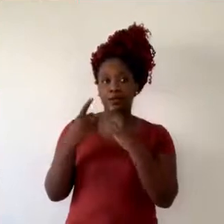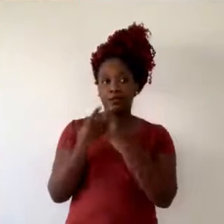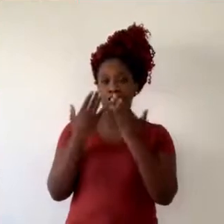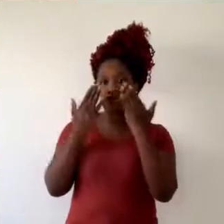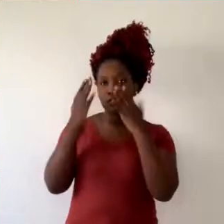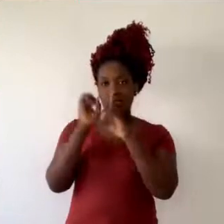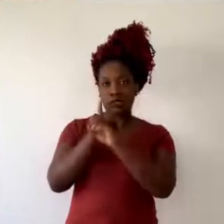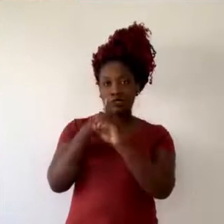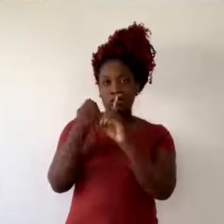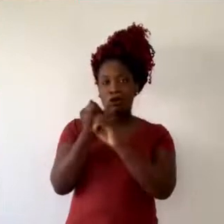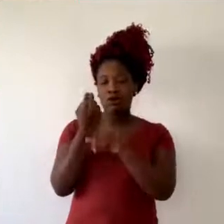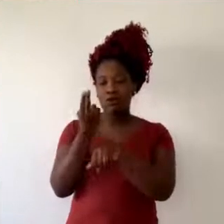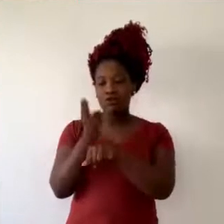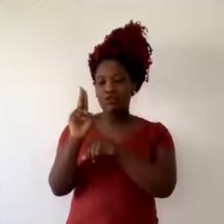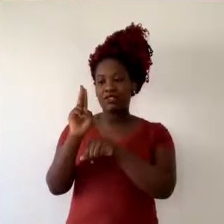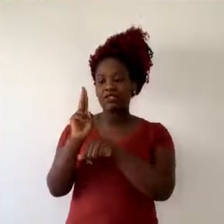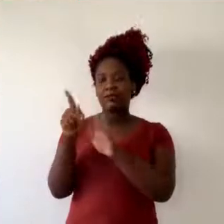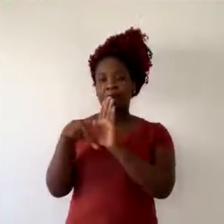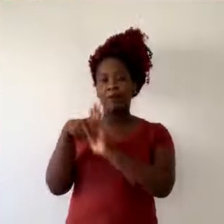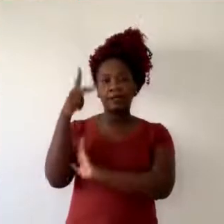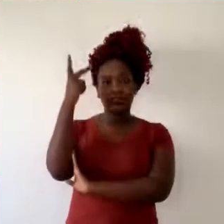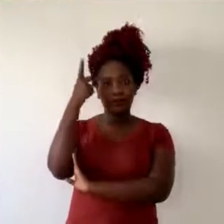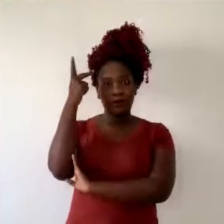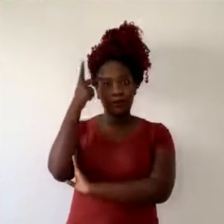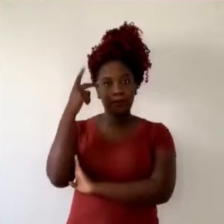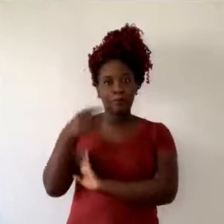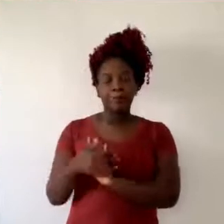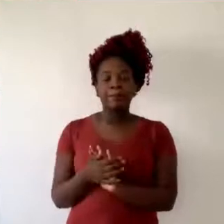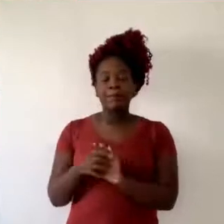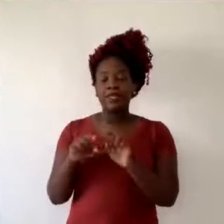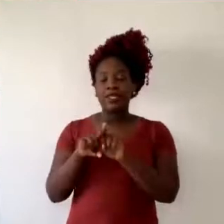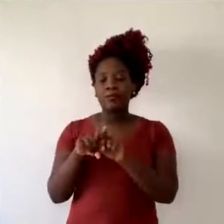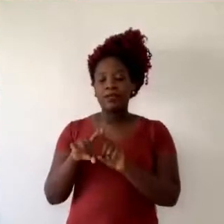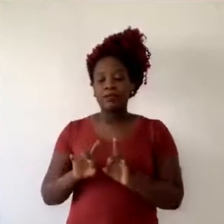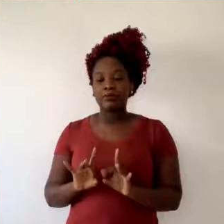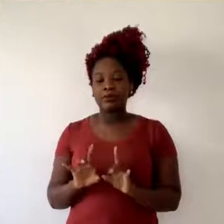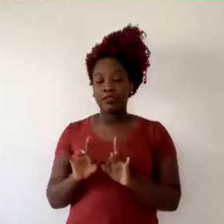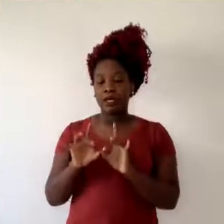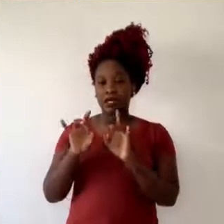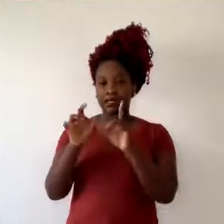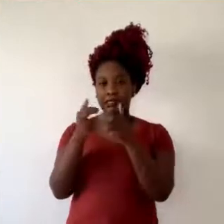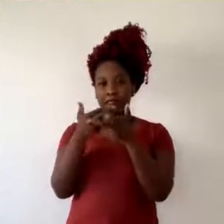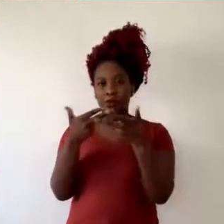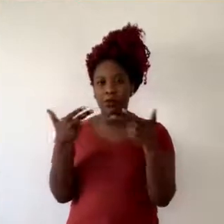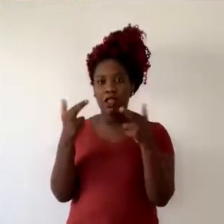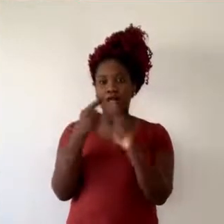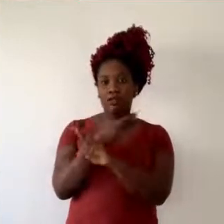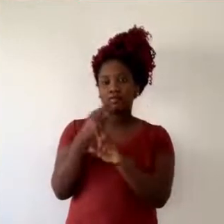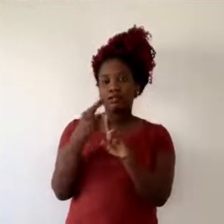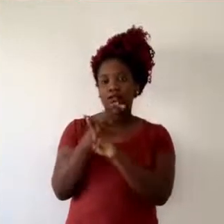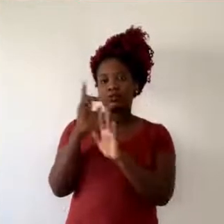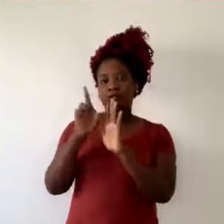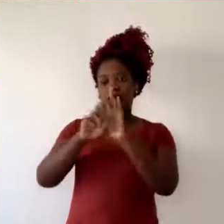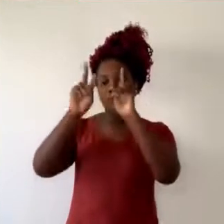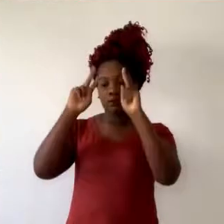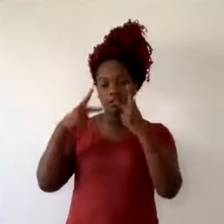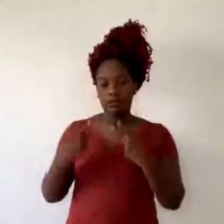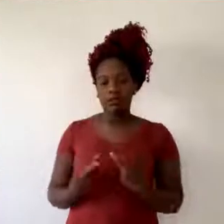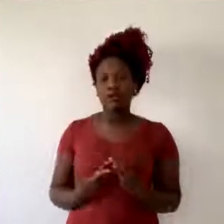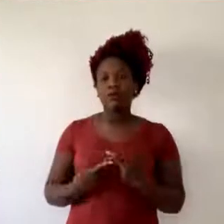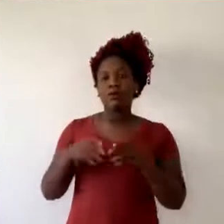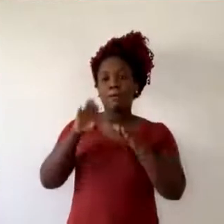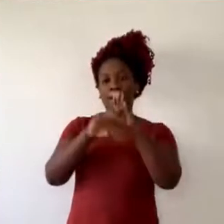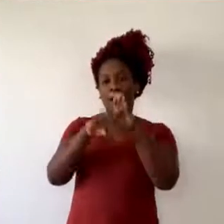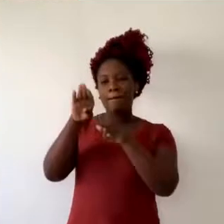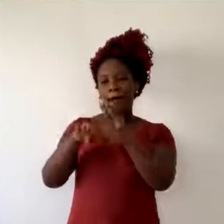degree from the University of São Paulo in psychology. She's a specialist in issues